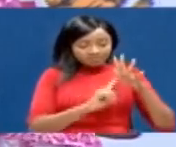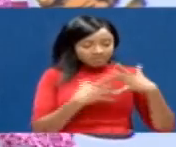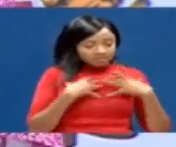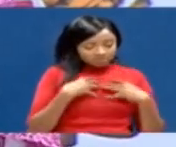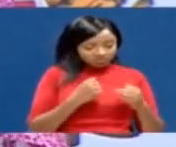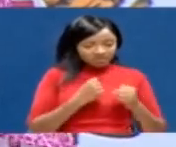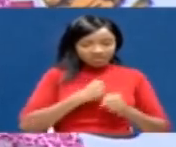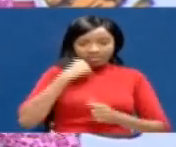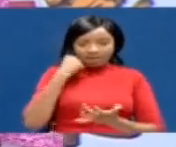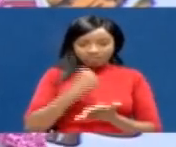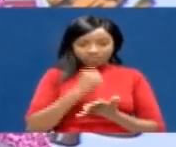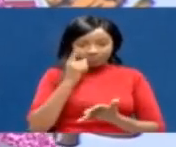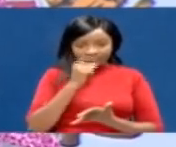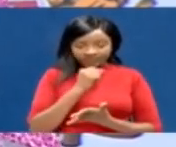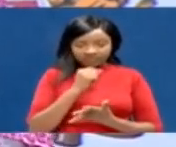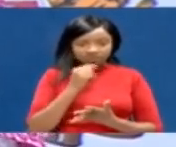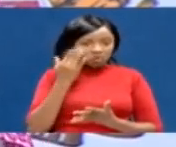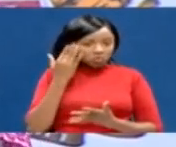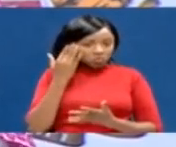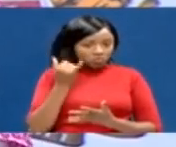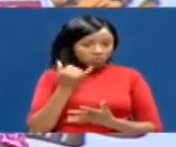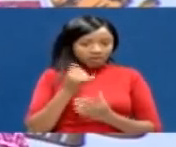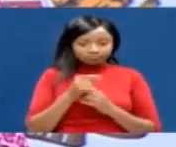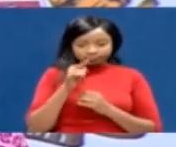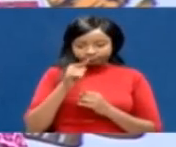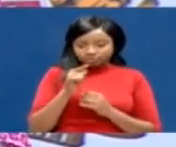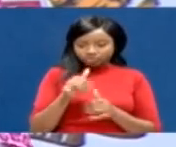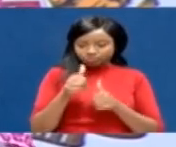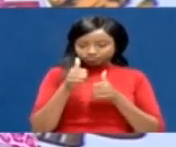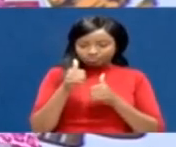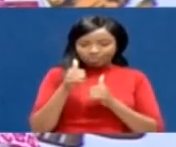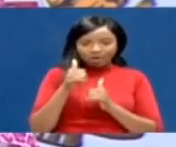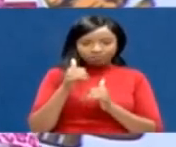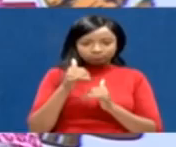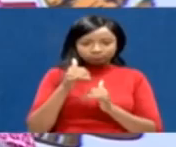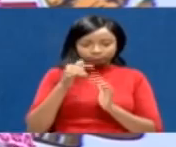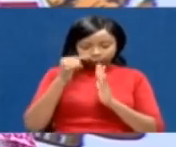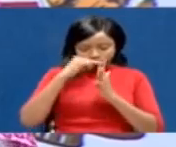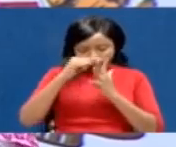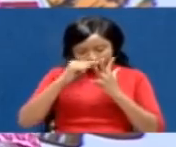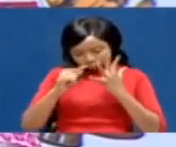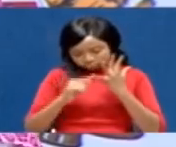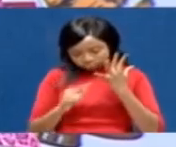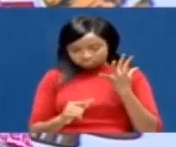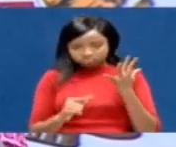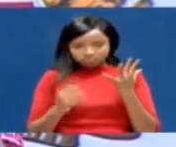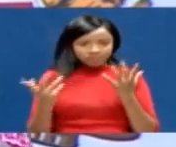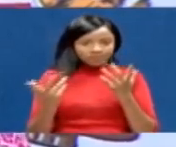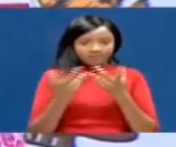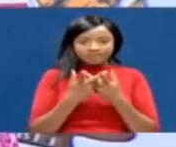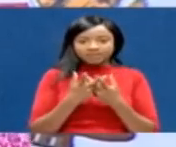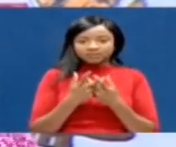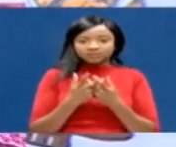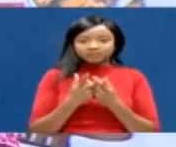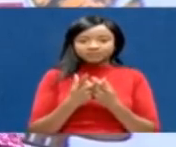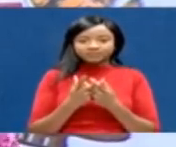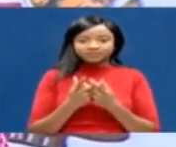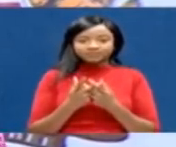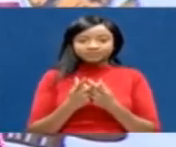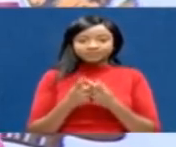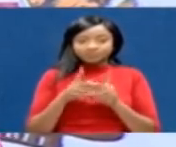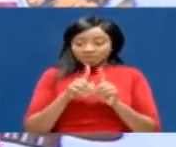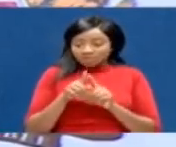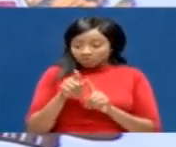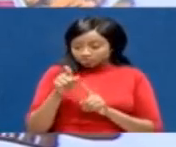the Bureau of Standards as meeting the appropriate, the necessary parameters. And can